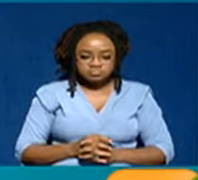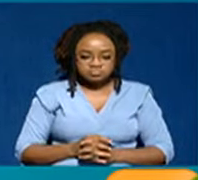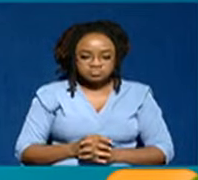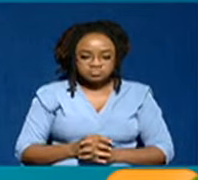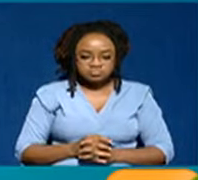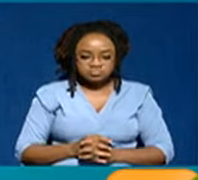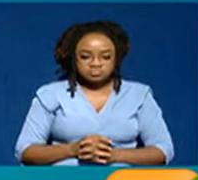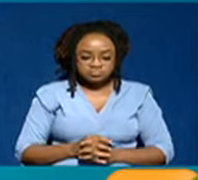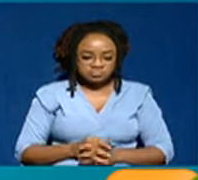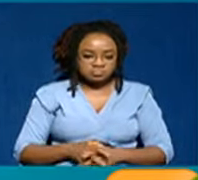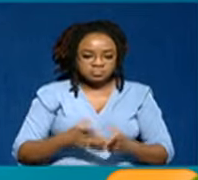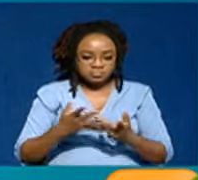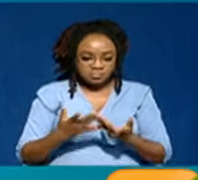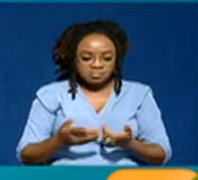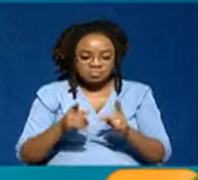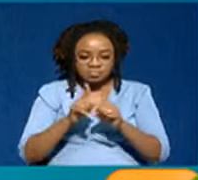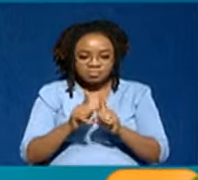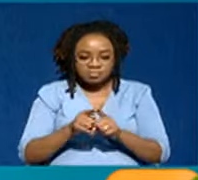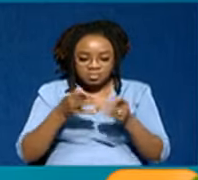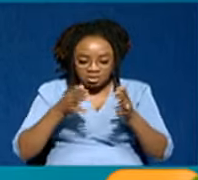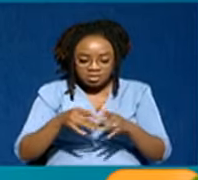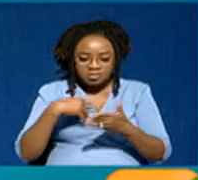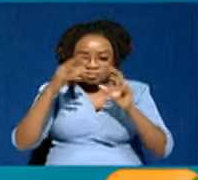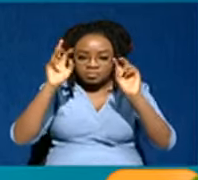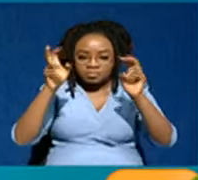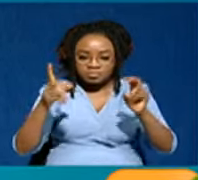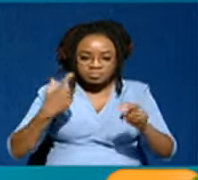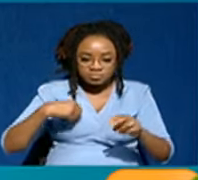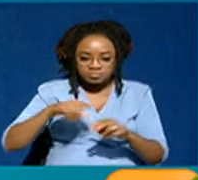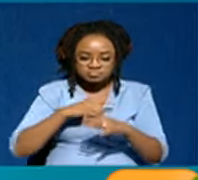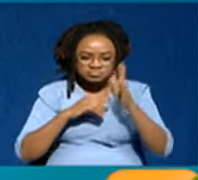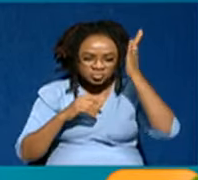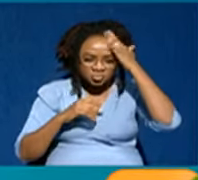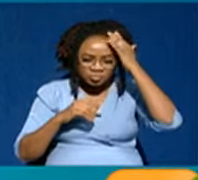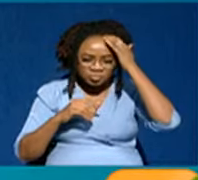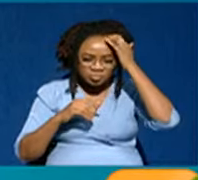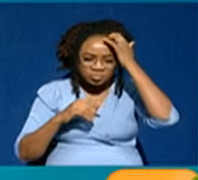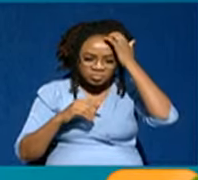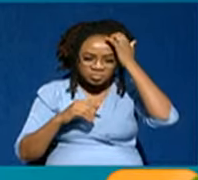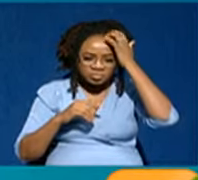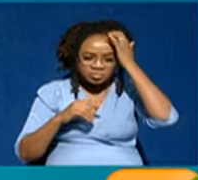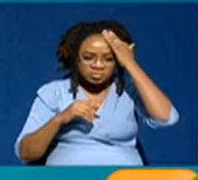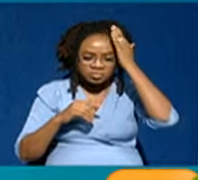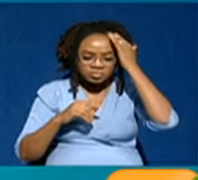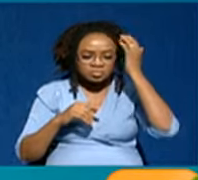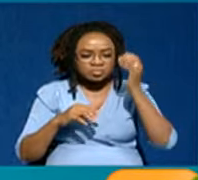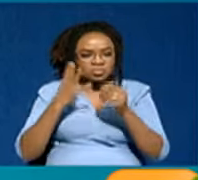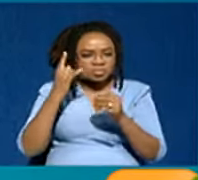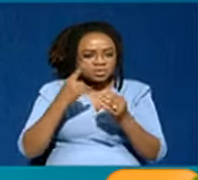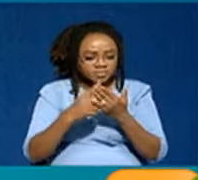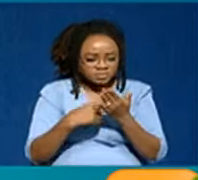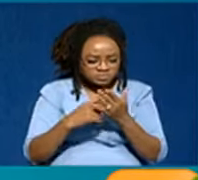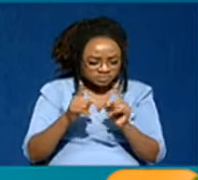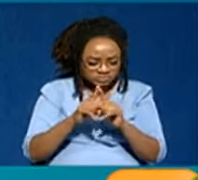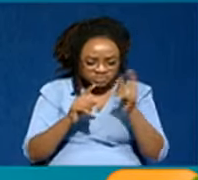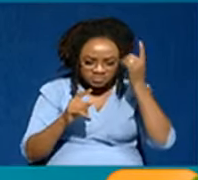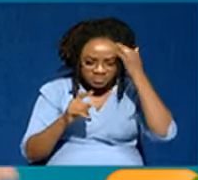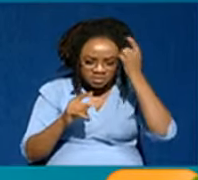rhetoric. These issues that we have spelled down, and I must say, for the first time, I understand why our strike